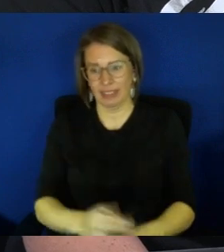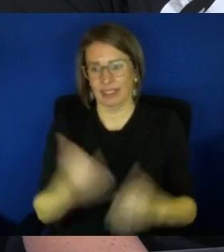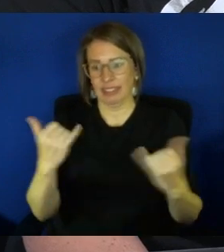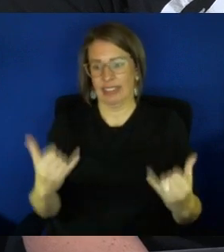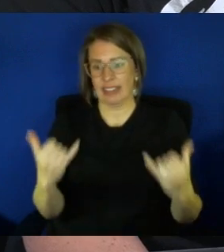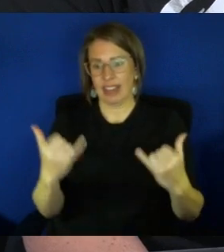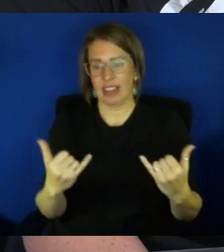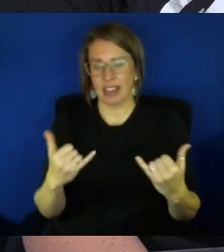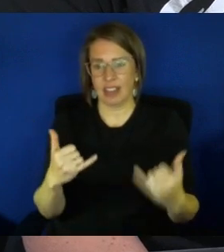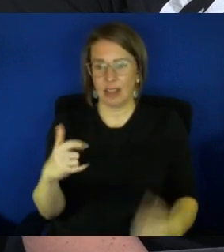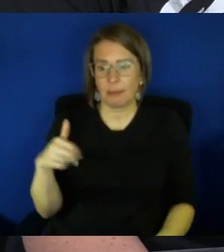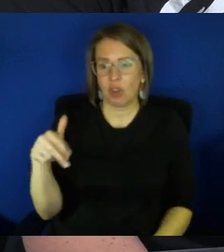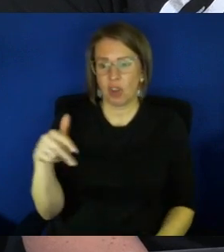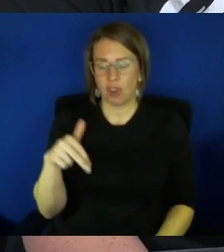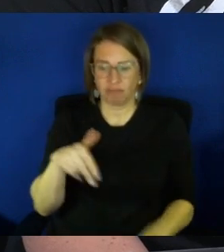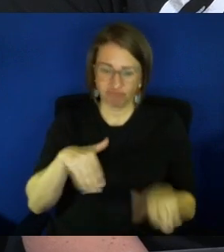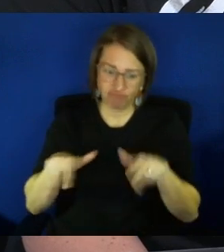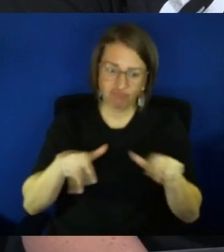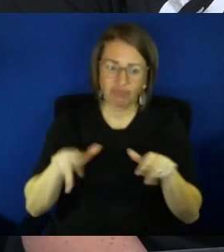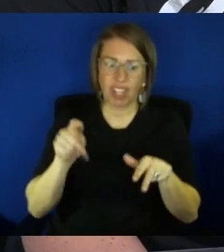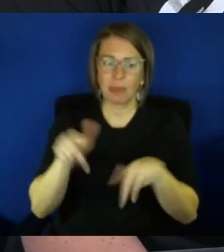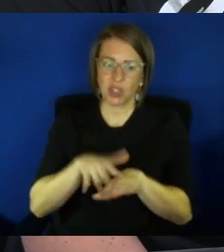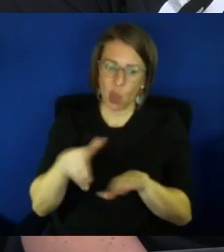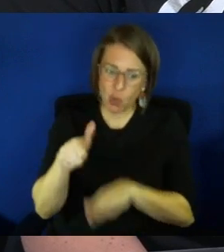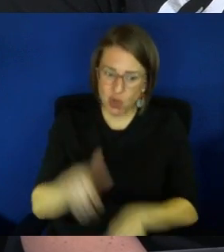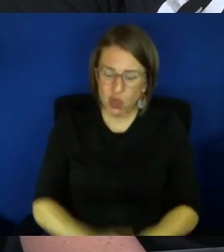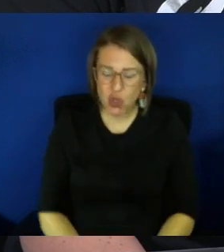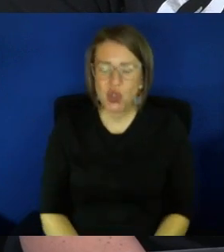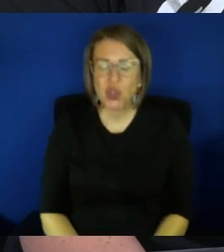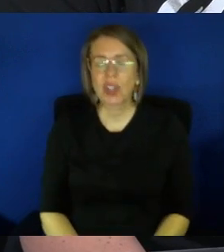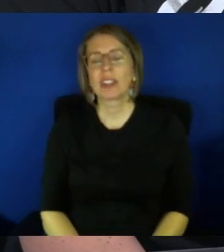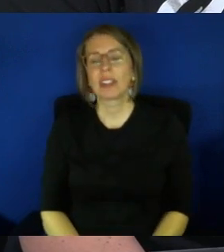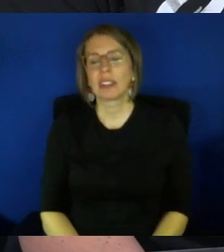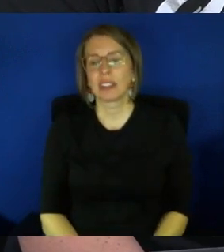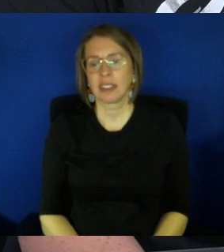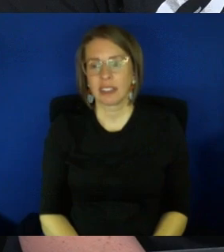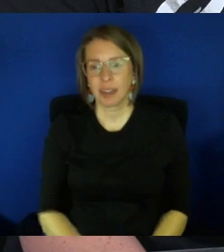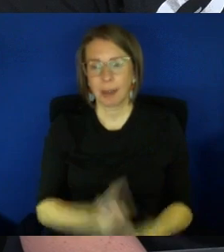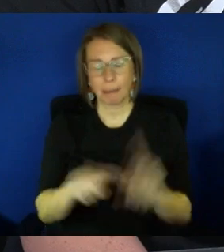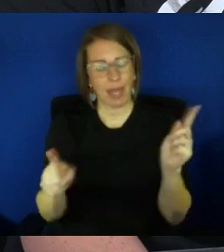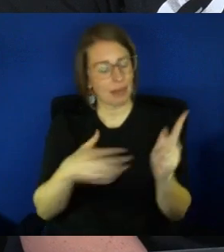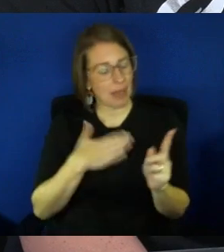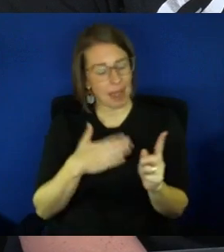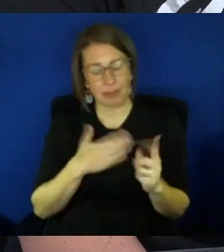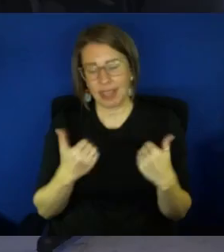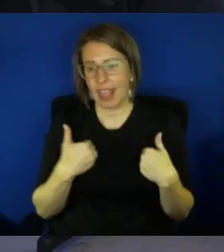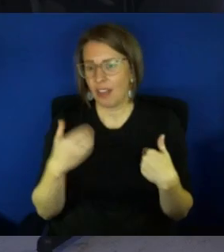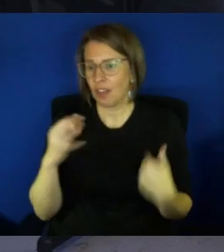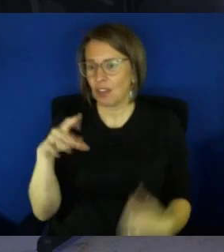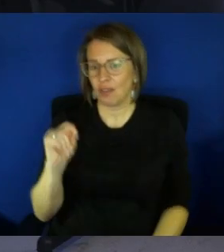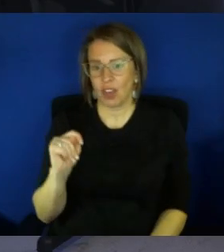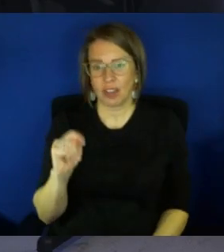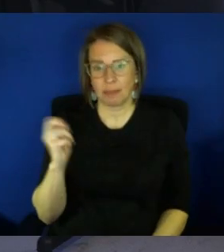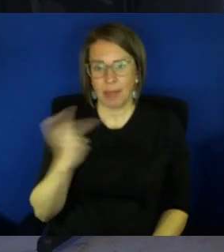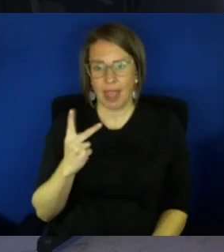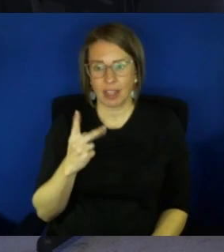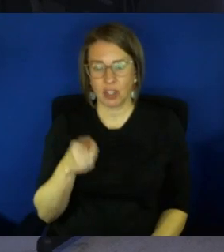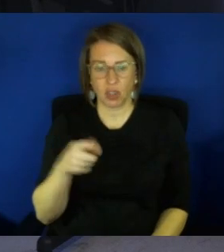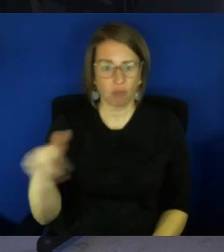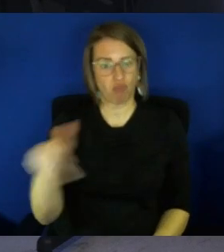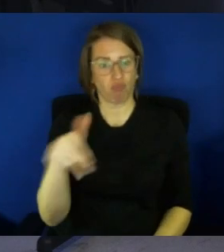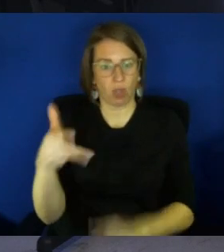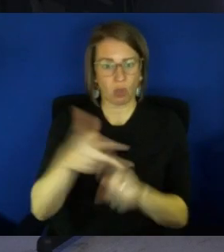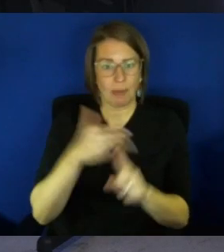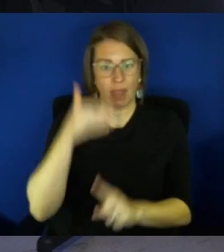a little bit slower and but my God, I'm sure glad I got my foot and leg. So when you get going again in 3